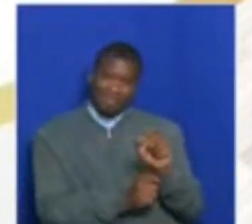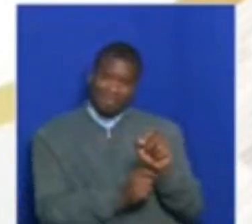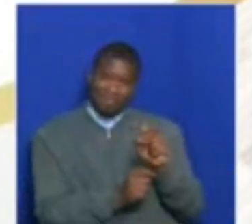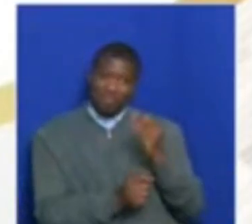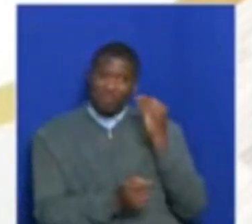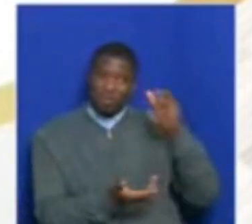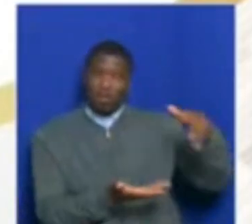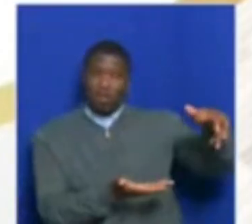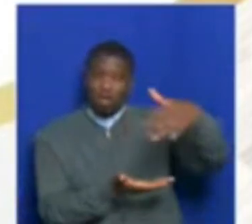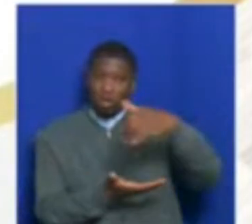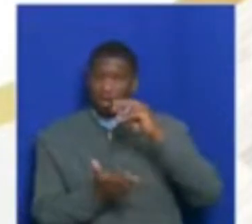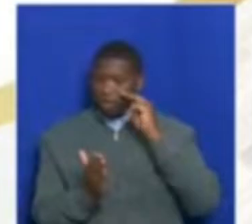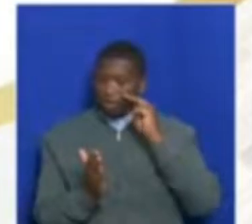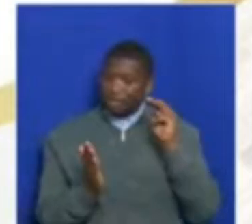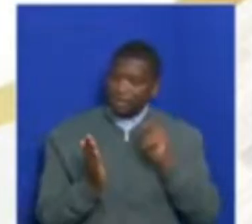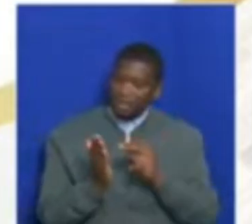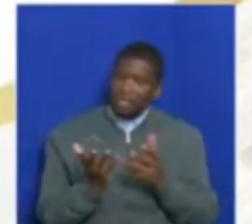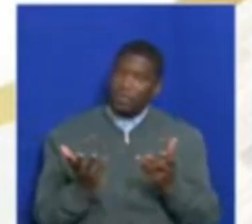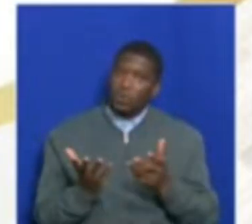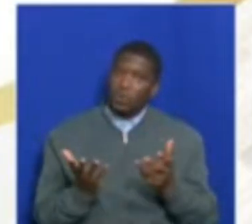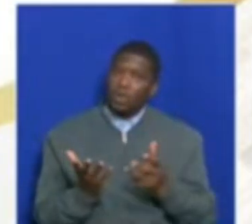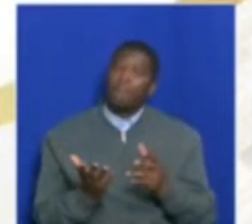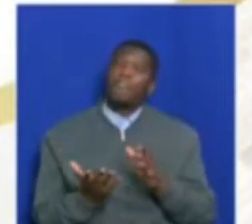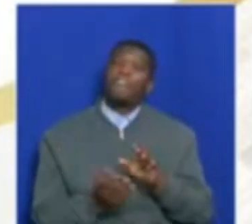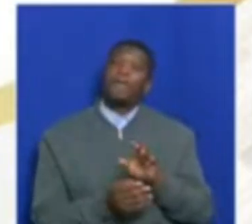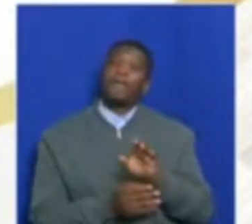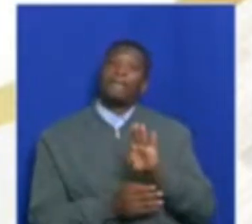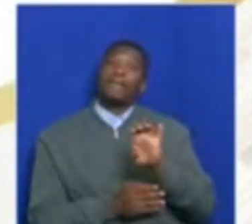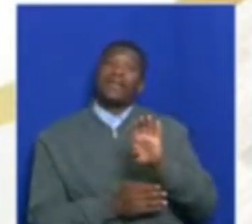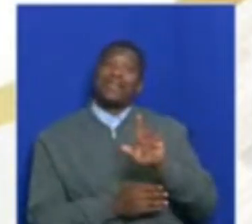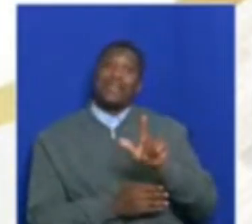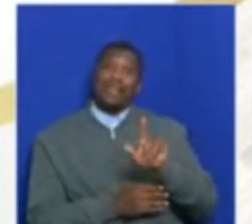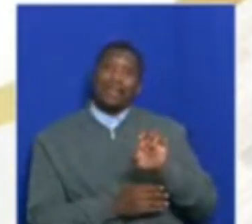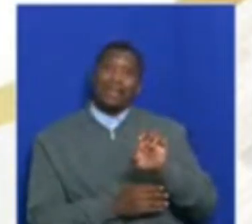in Belay, CAS 23 of